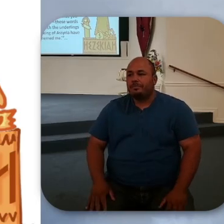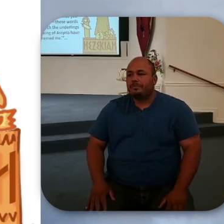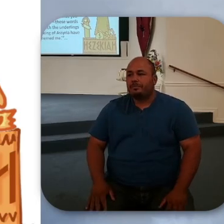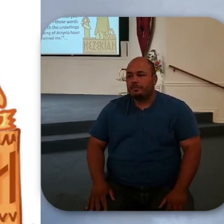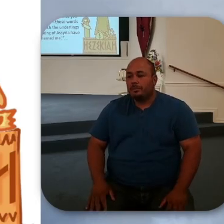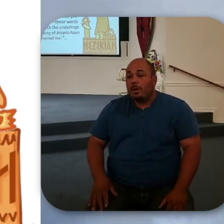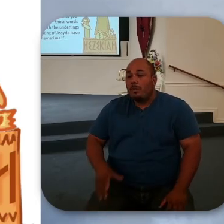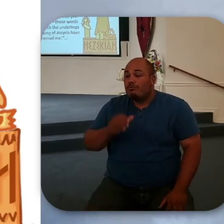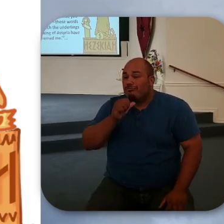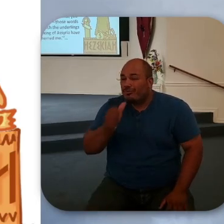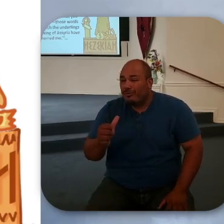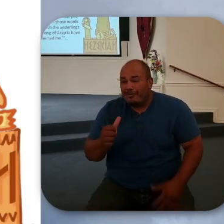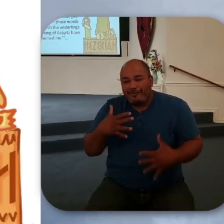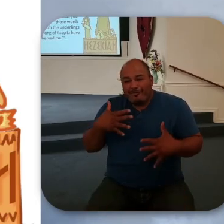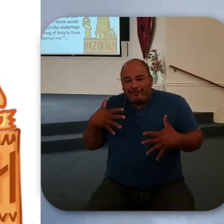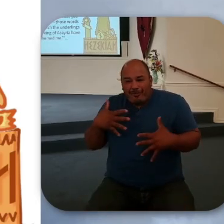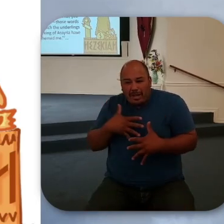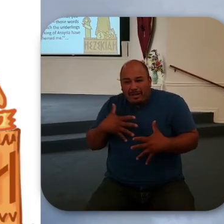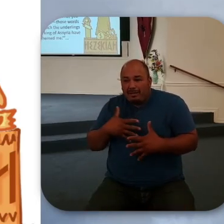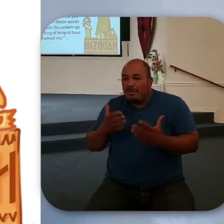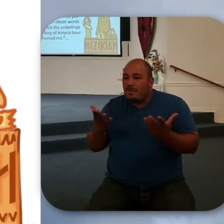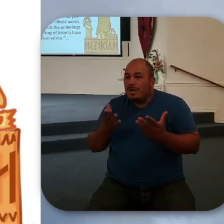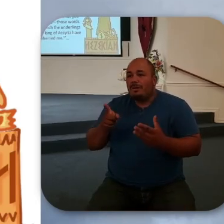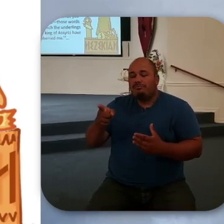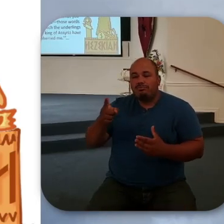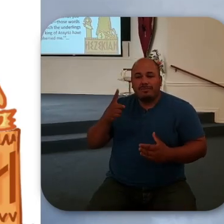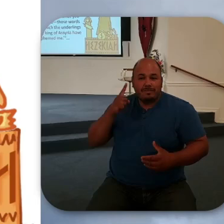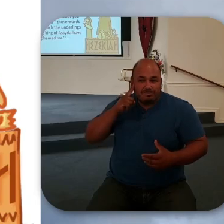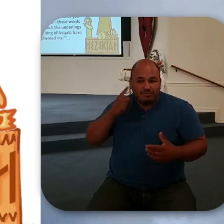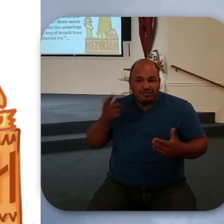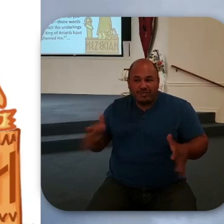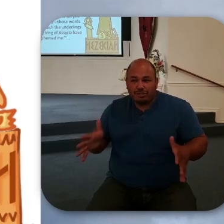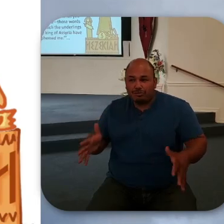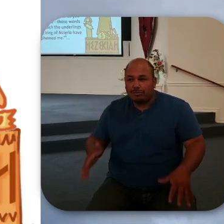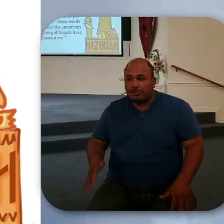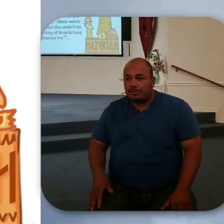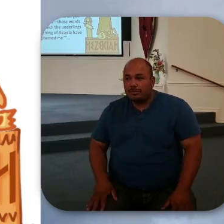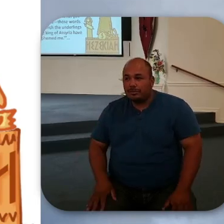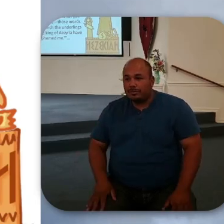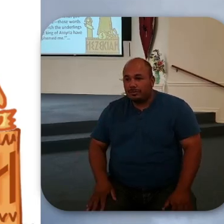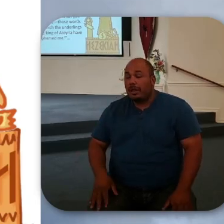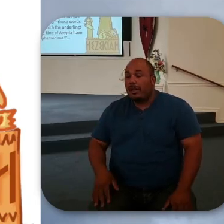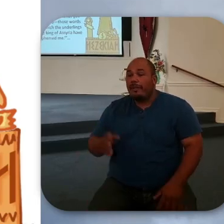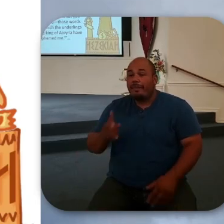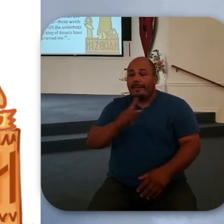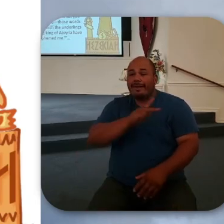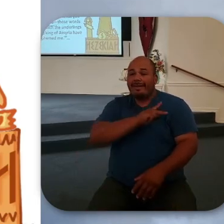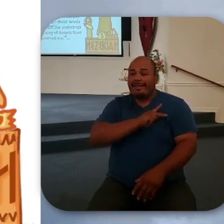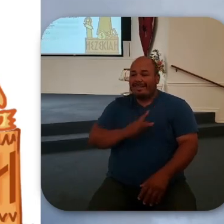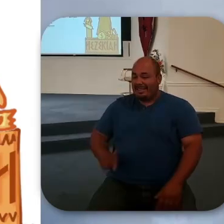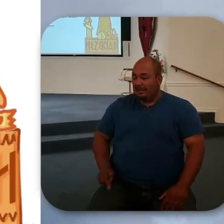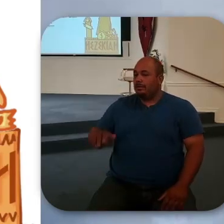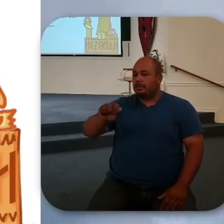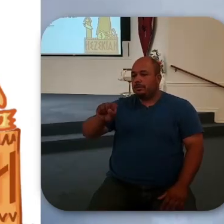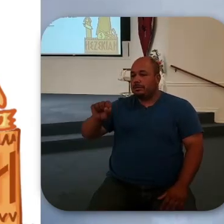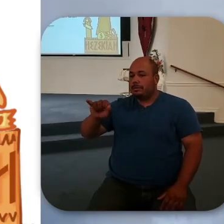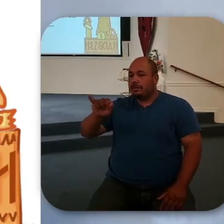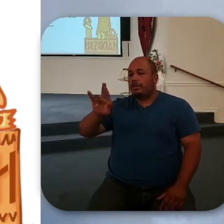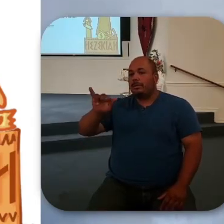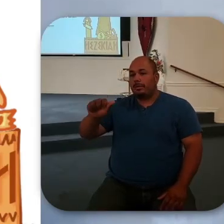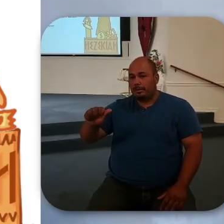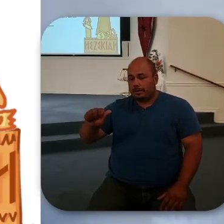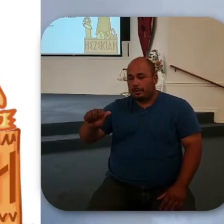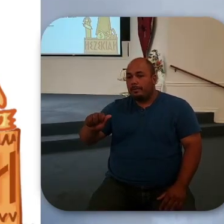Do not be afraid of what you have heard. Those words with which the underlings of the king of Assyria have blasphemed me.